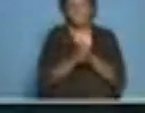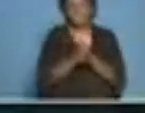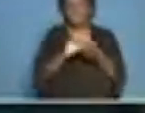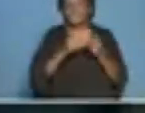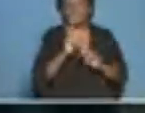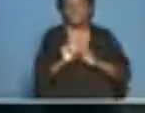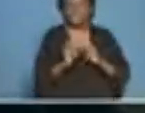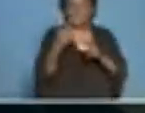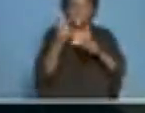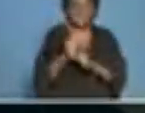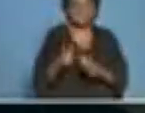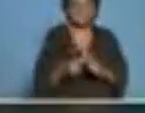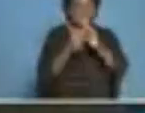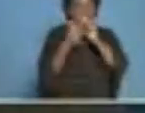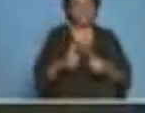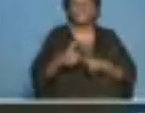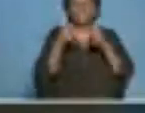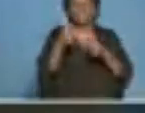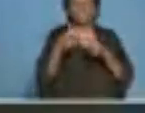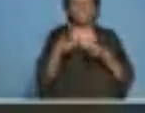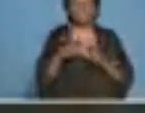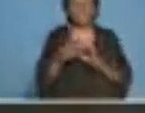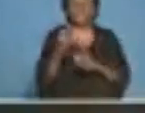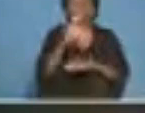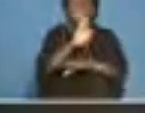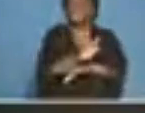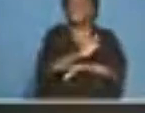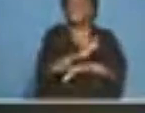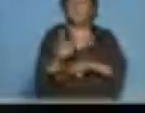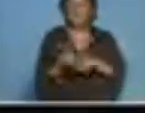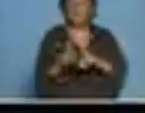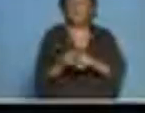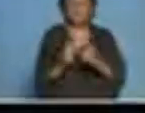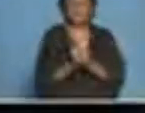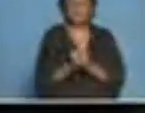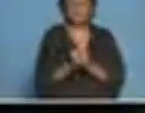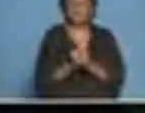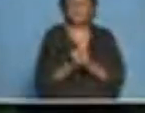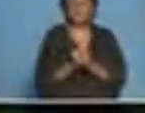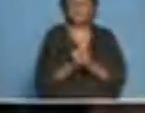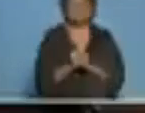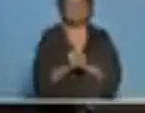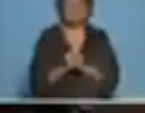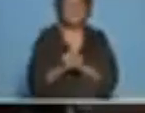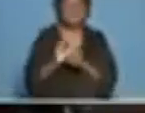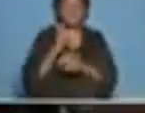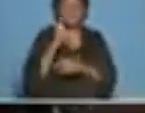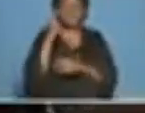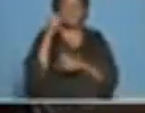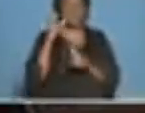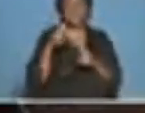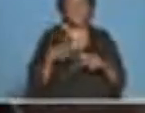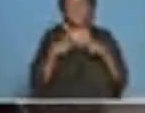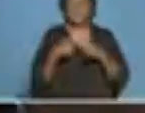of persons received special awards during the course of the evening as well. We will be giving awards